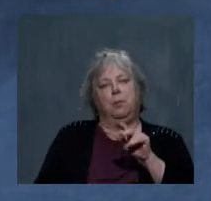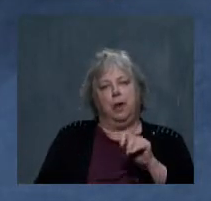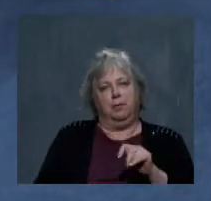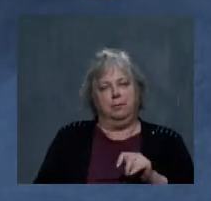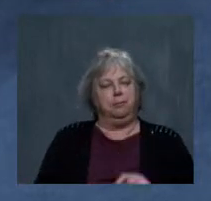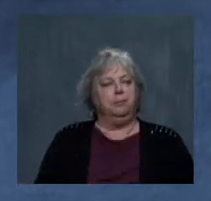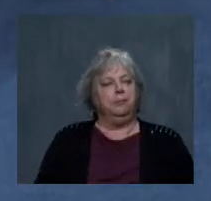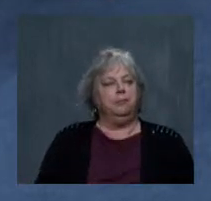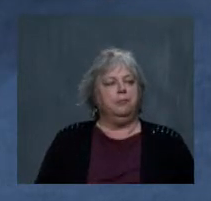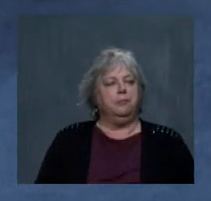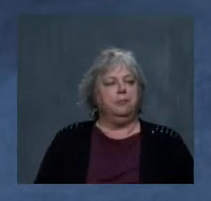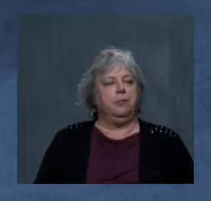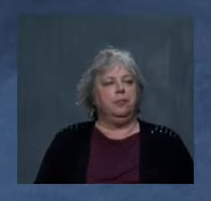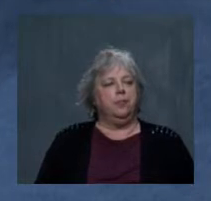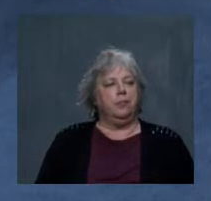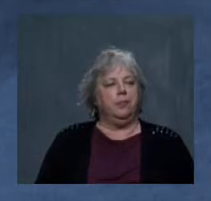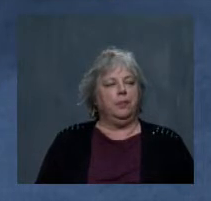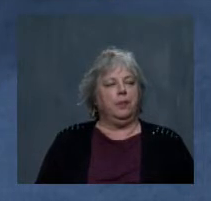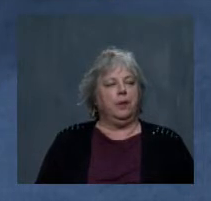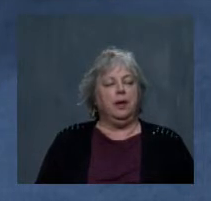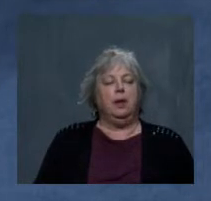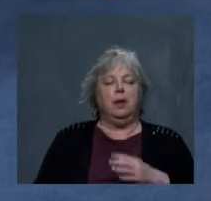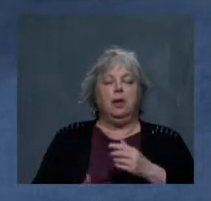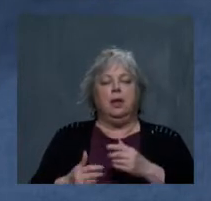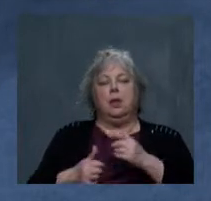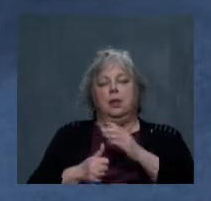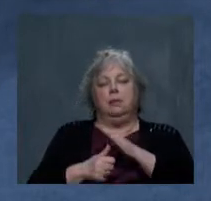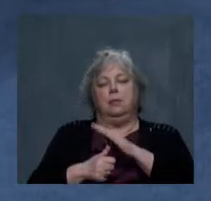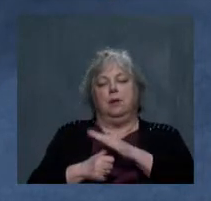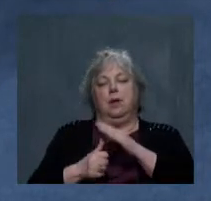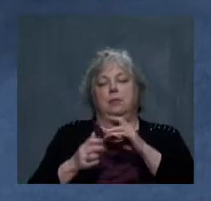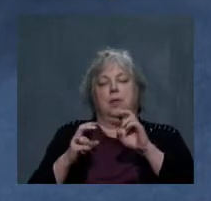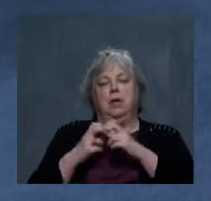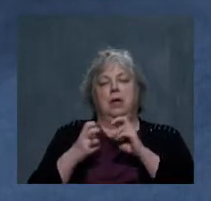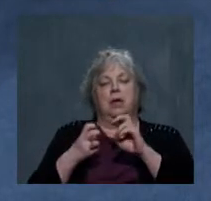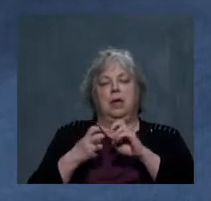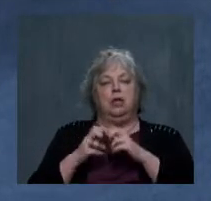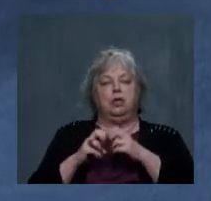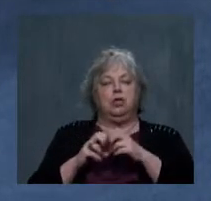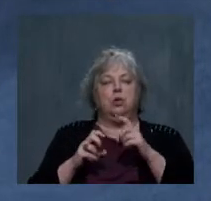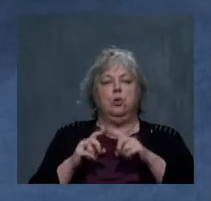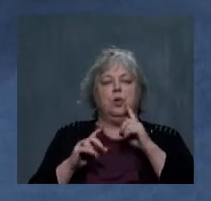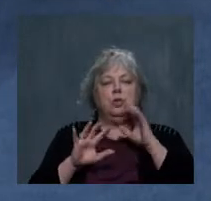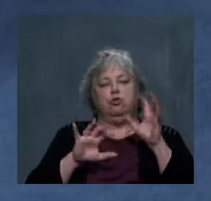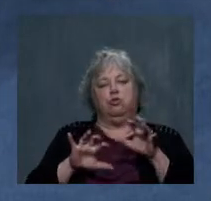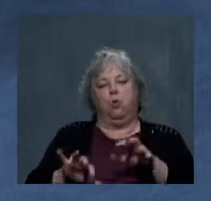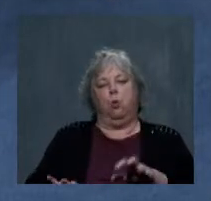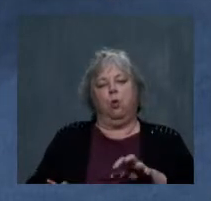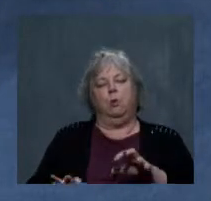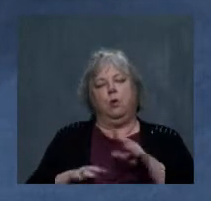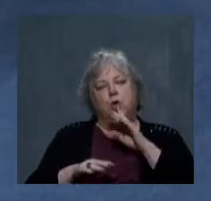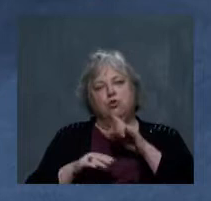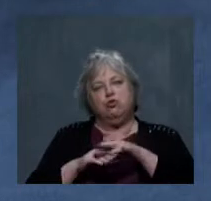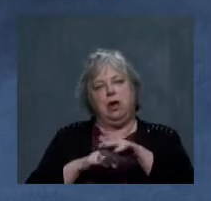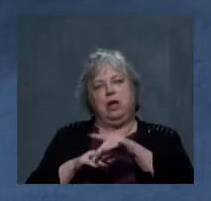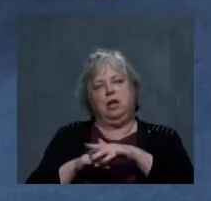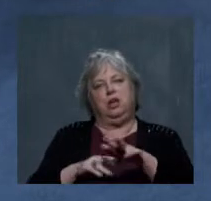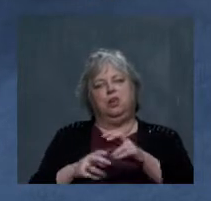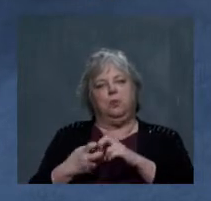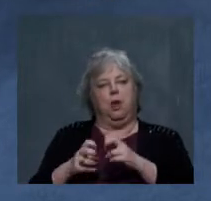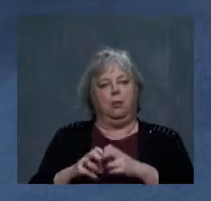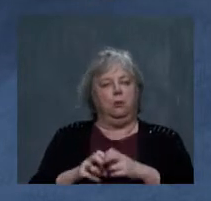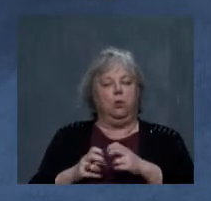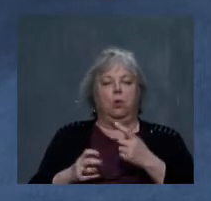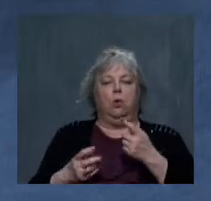issues that we got into immediately were some storm drainage issues that Madison Valley was experiencing. We have committed to